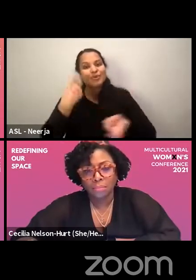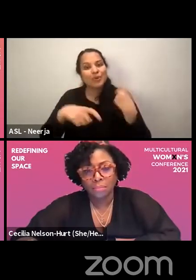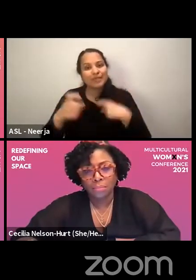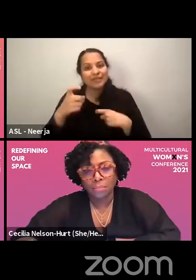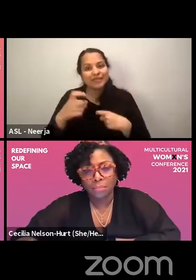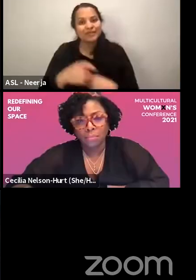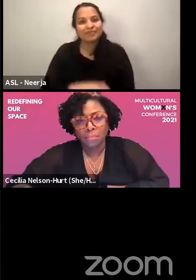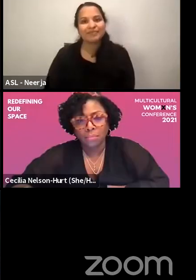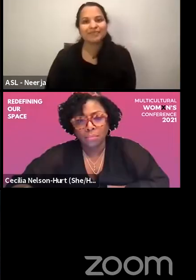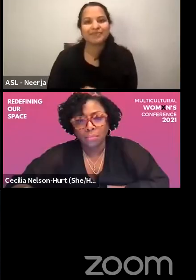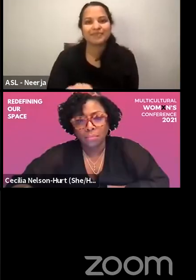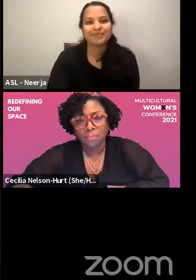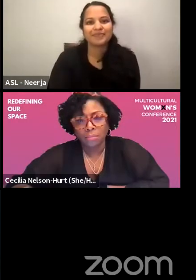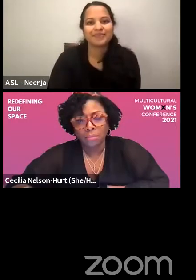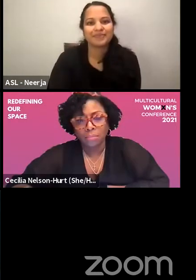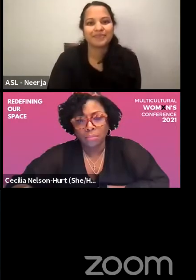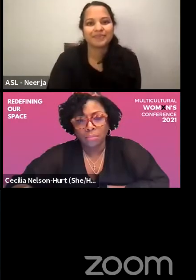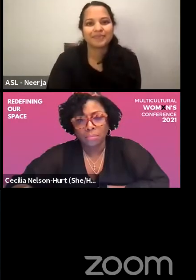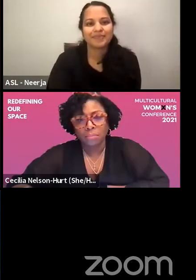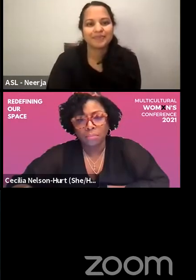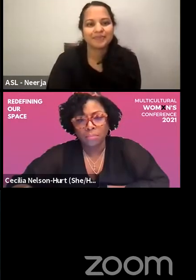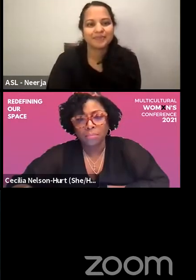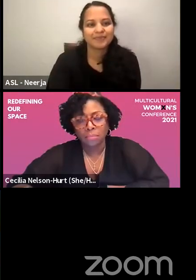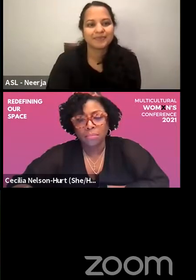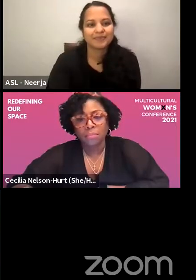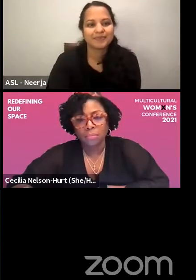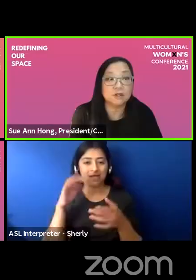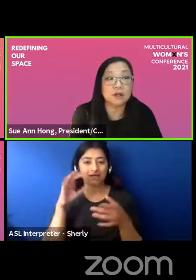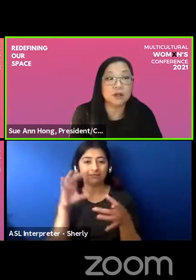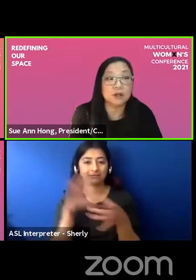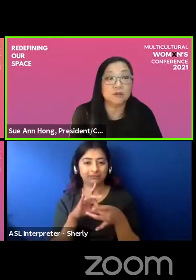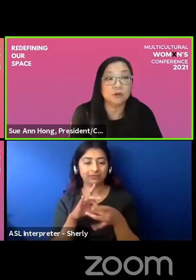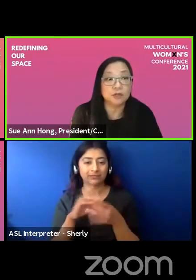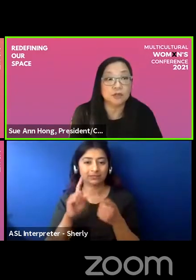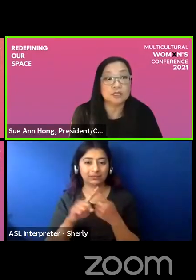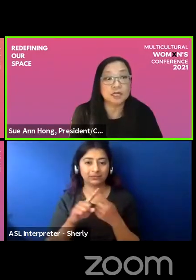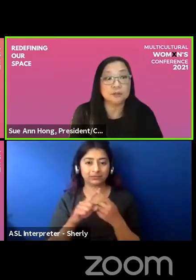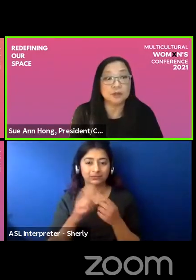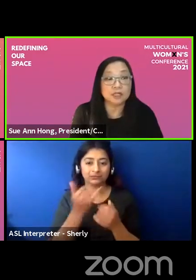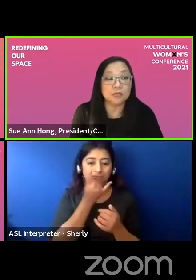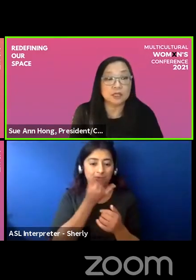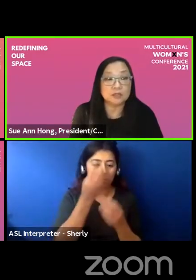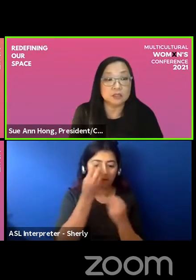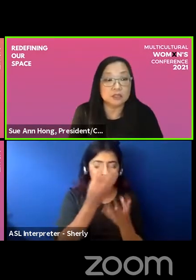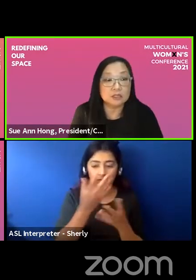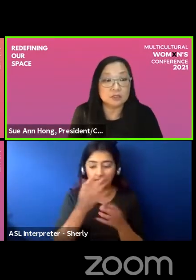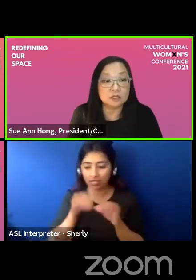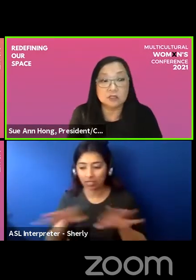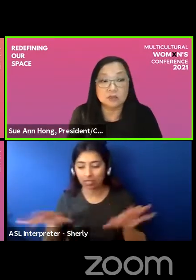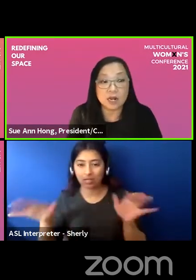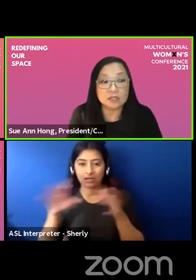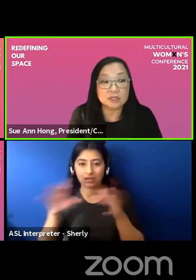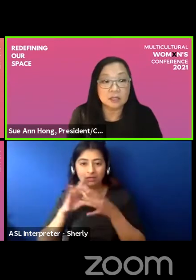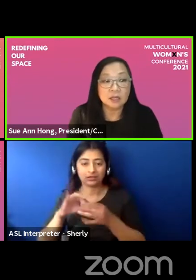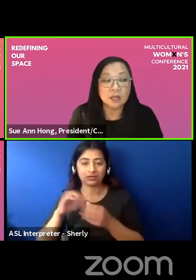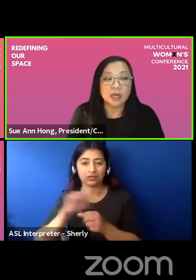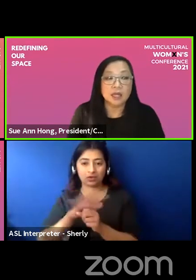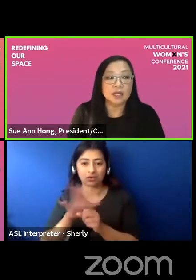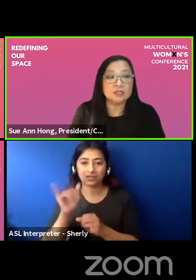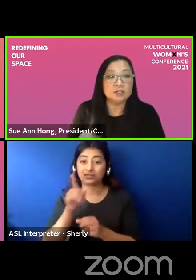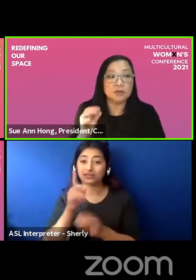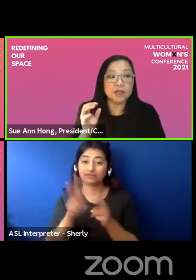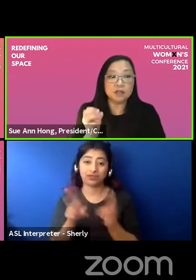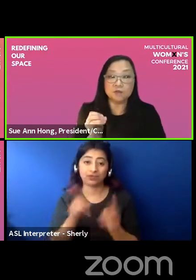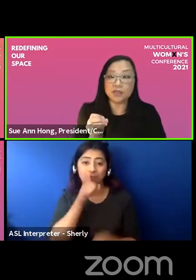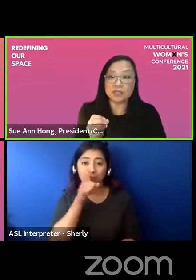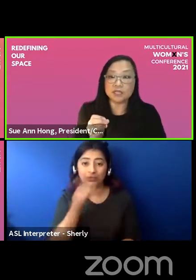COVID-19 and misinformation, disinformation. Those are the very, very real topics that we need to continue to address. And